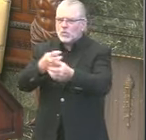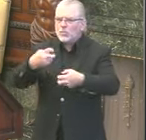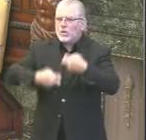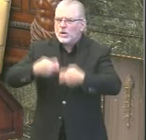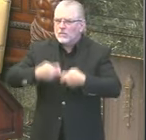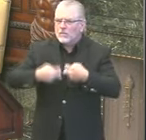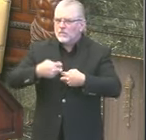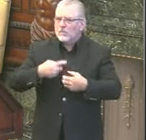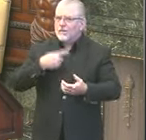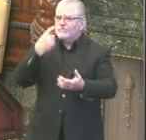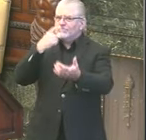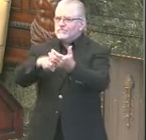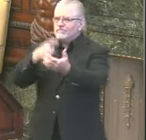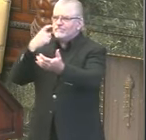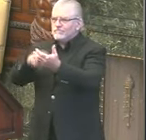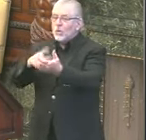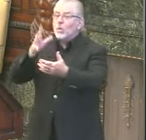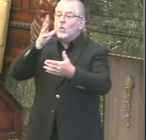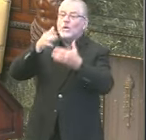and weeks.